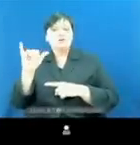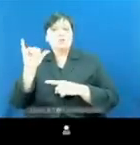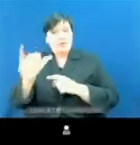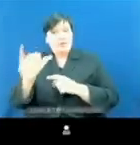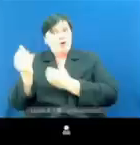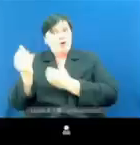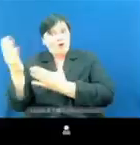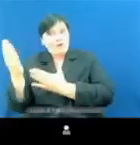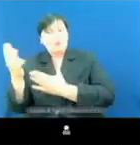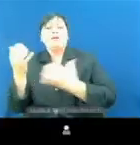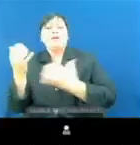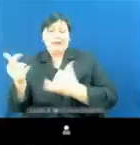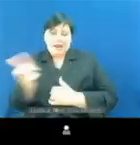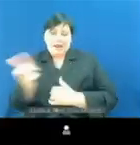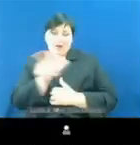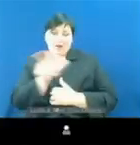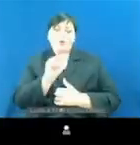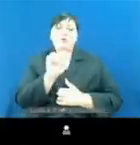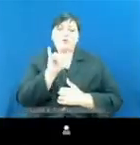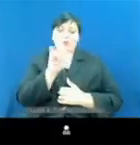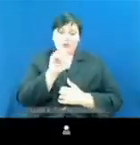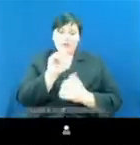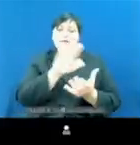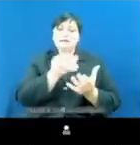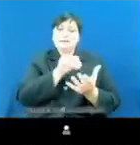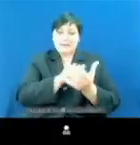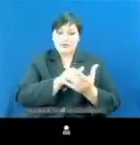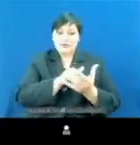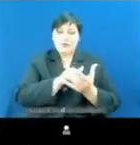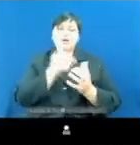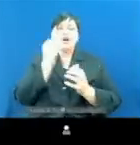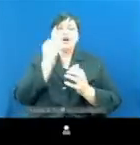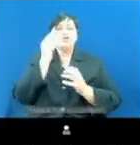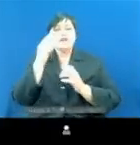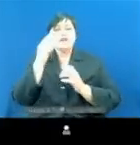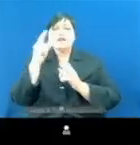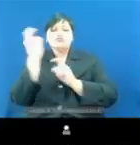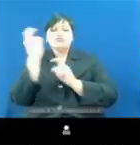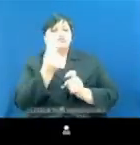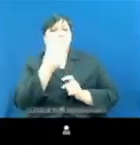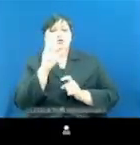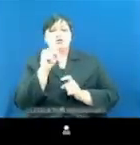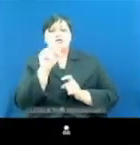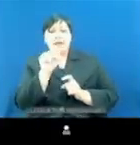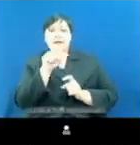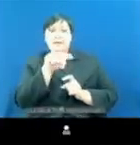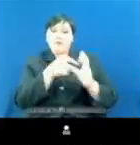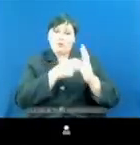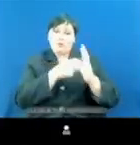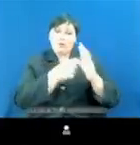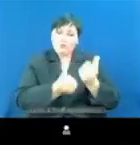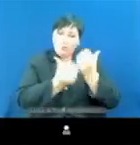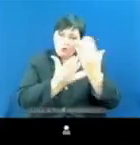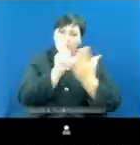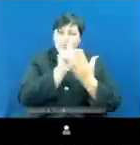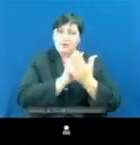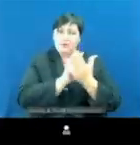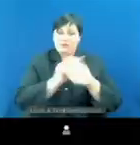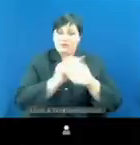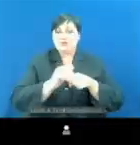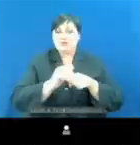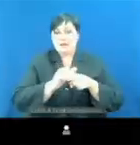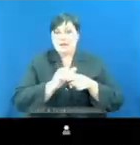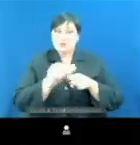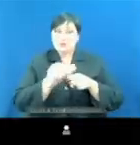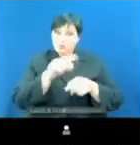with the grant that we are required to provide legal interpreting training so that people have an opportunity to get those 2.0